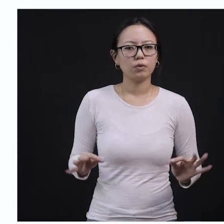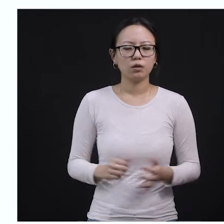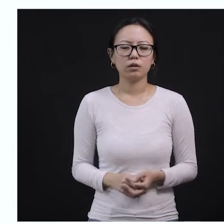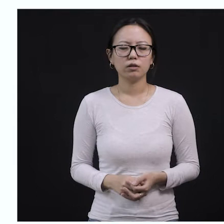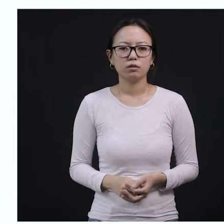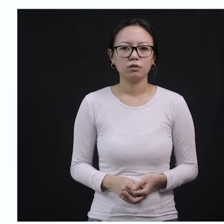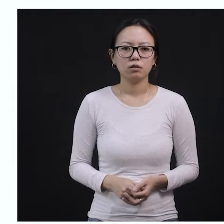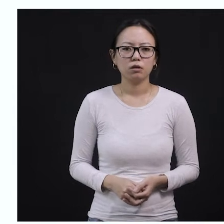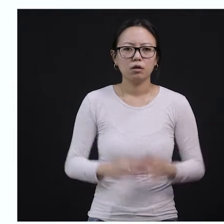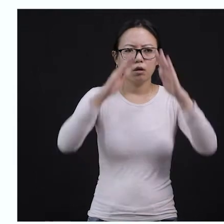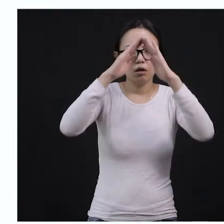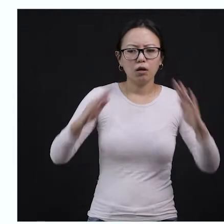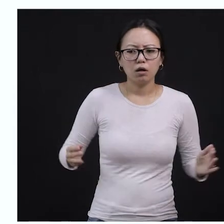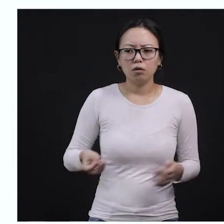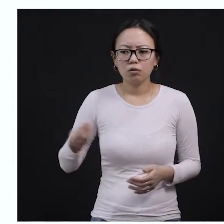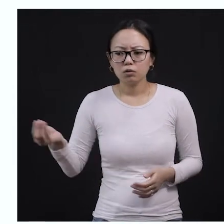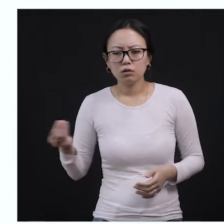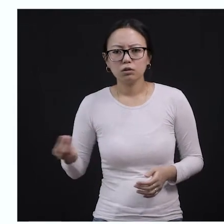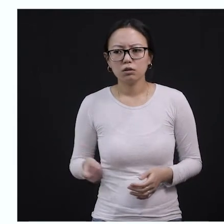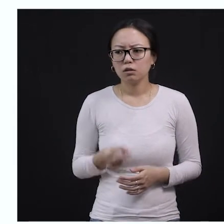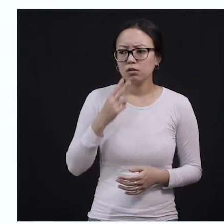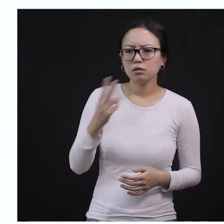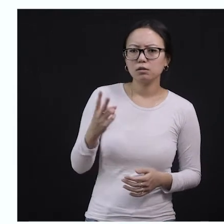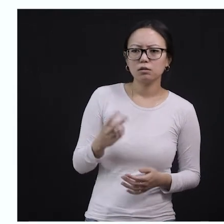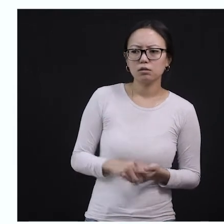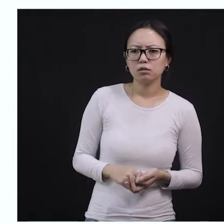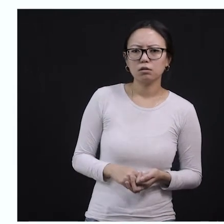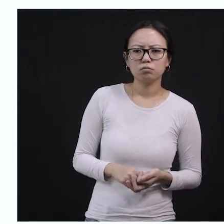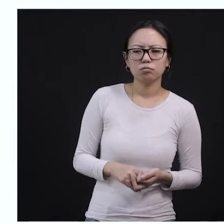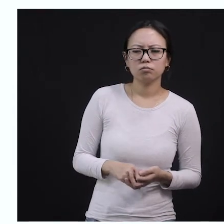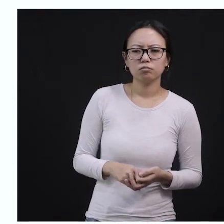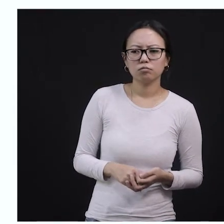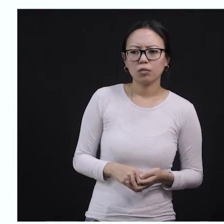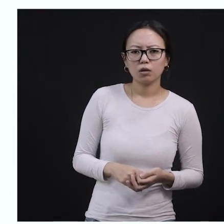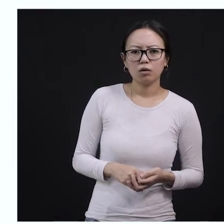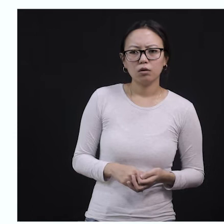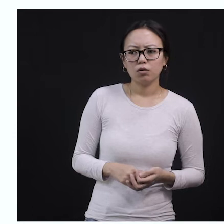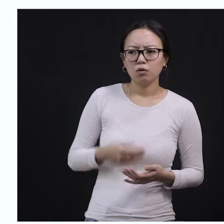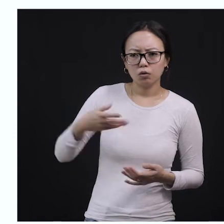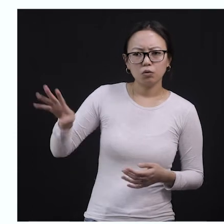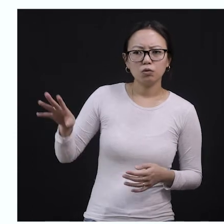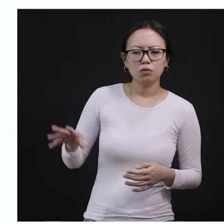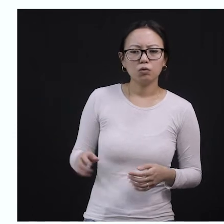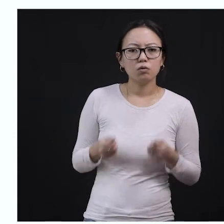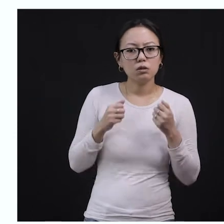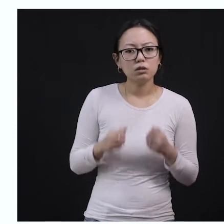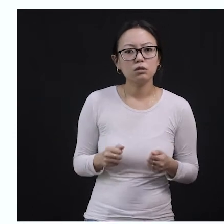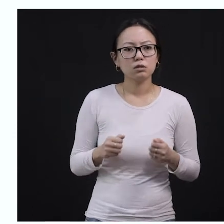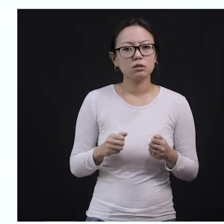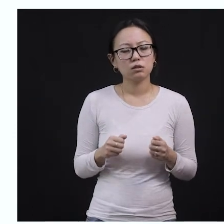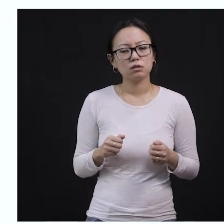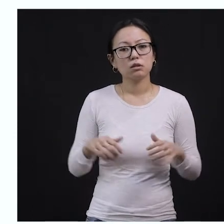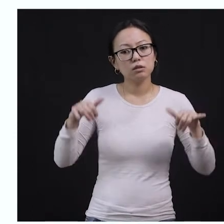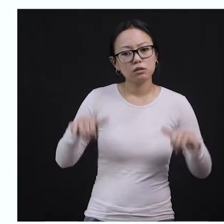in our house and see if we can go to certain areas to protect ourselves, okay? Because during earthquakes,